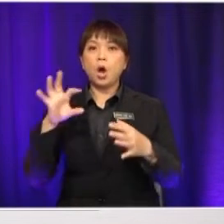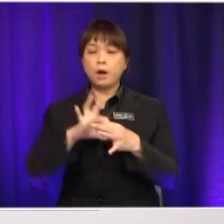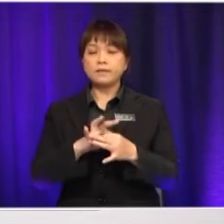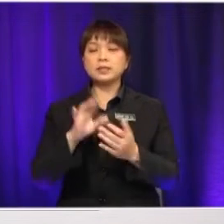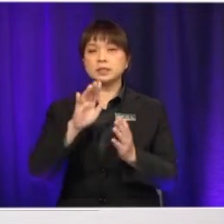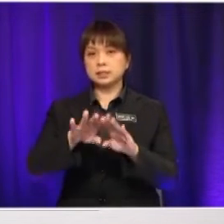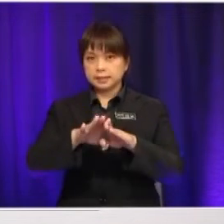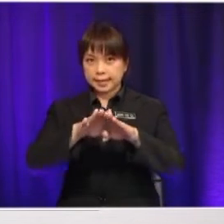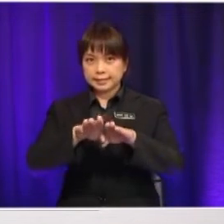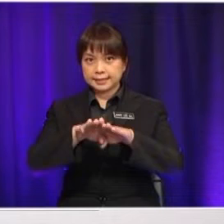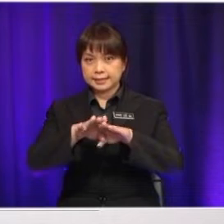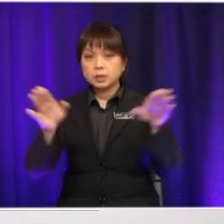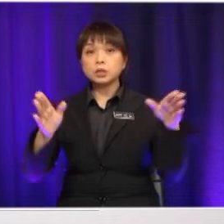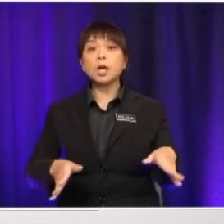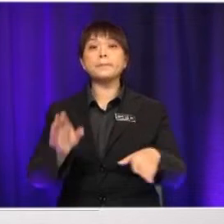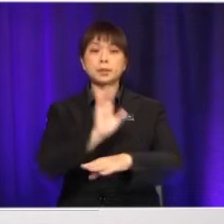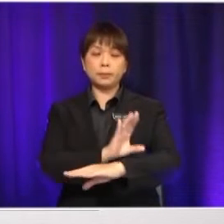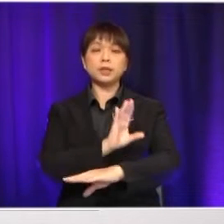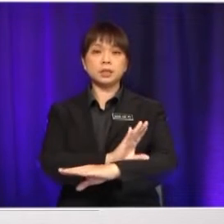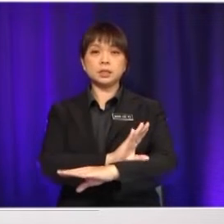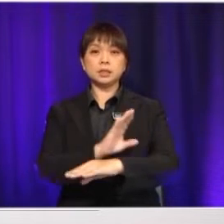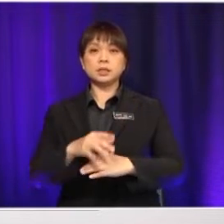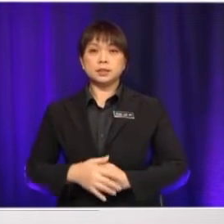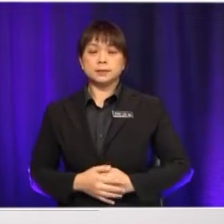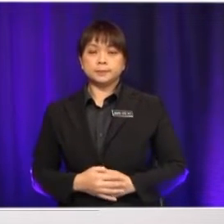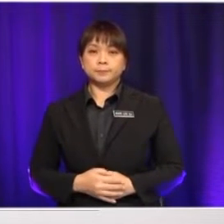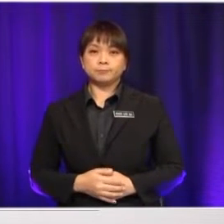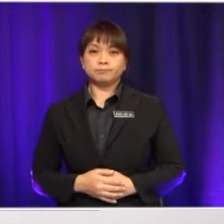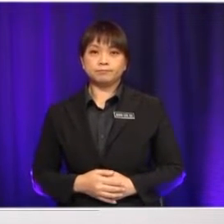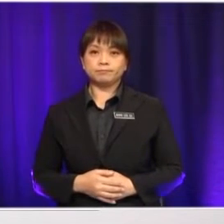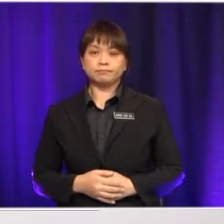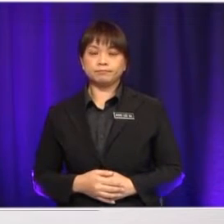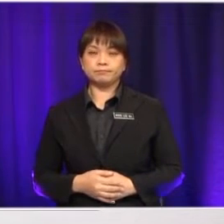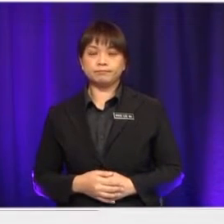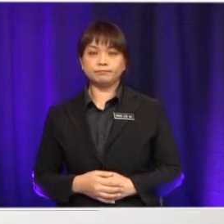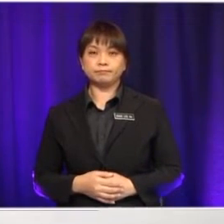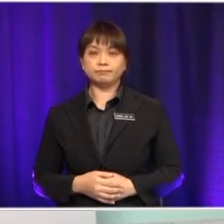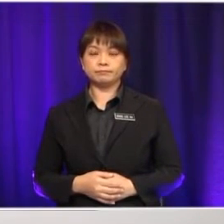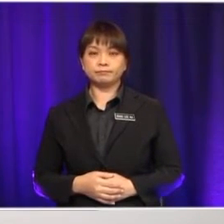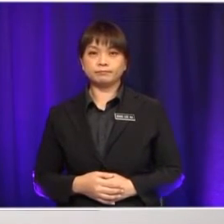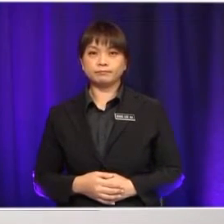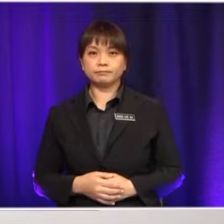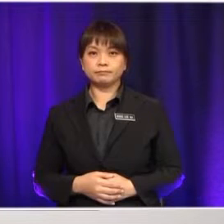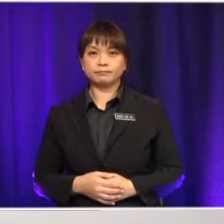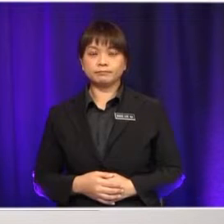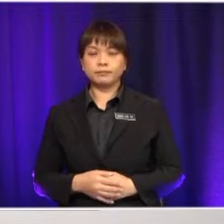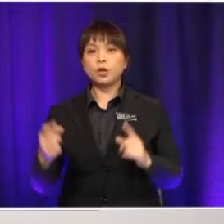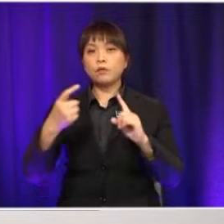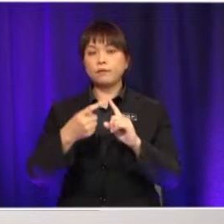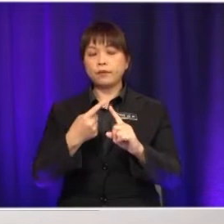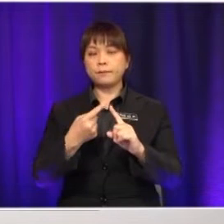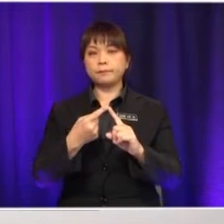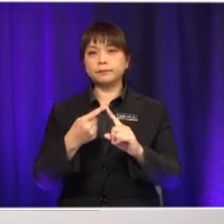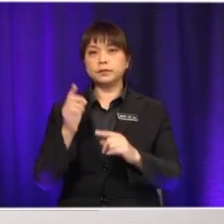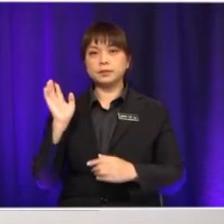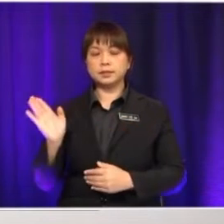it? Ah, okay. Oh, yeah. Okay. All right. So, yeah, you may start now. From my perspective,